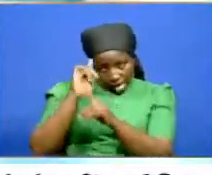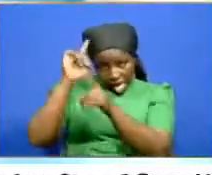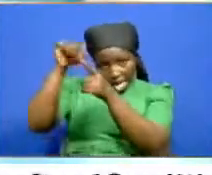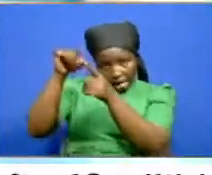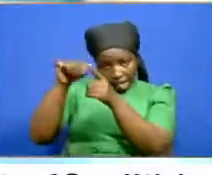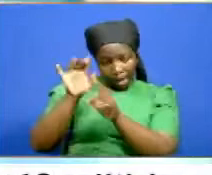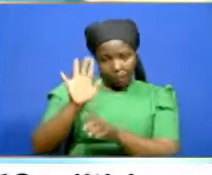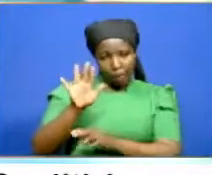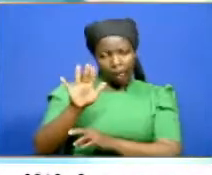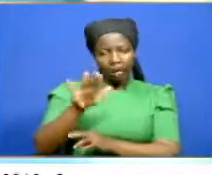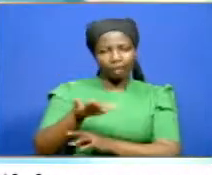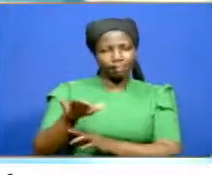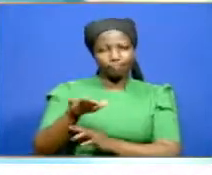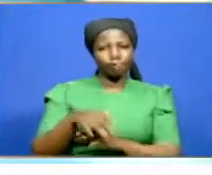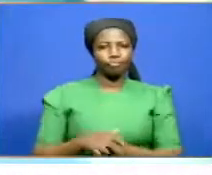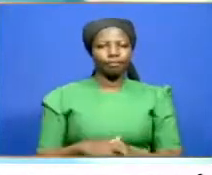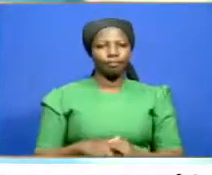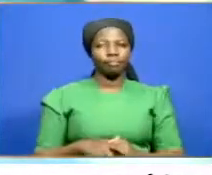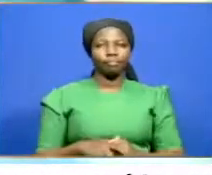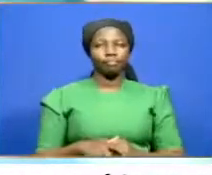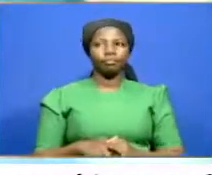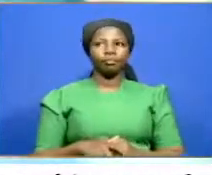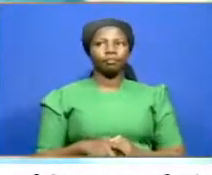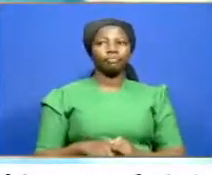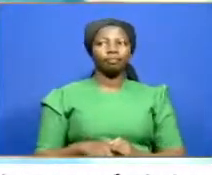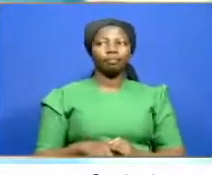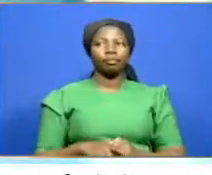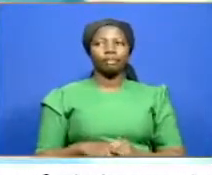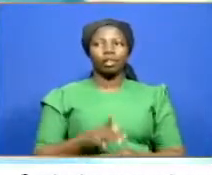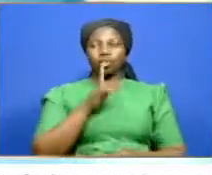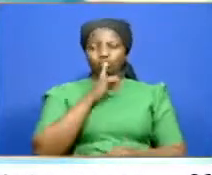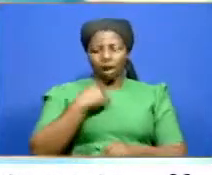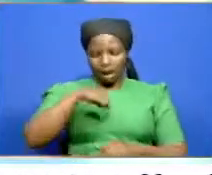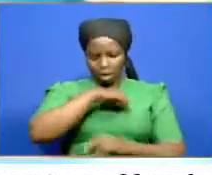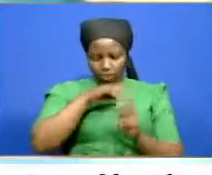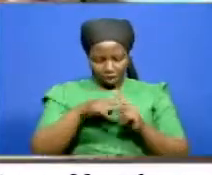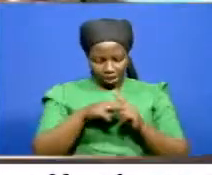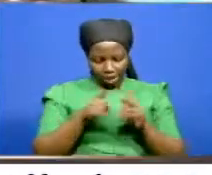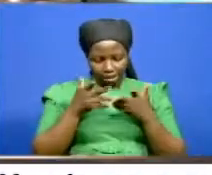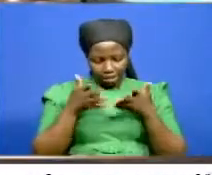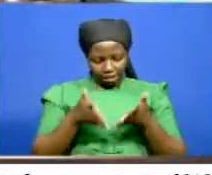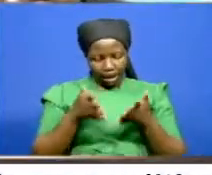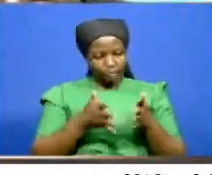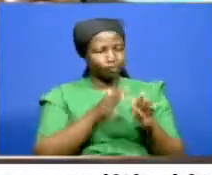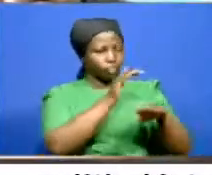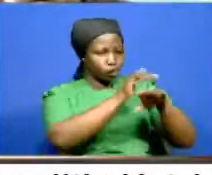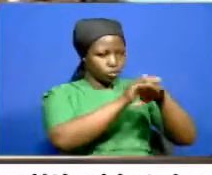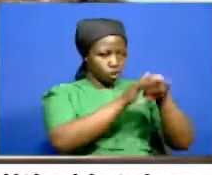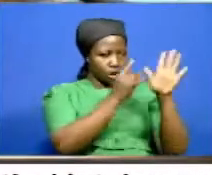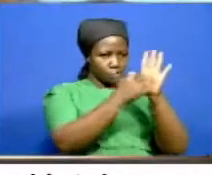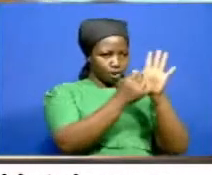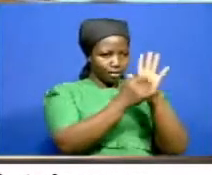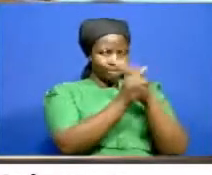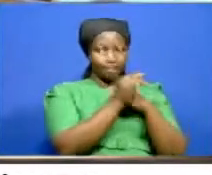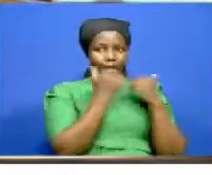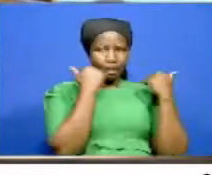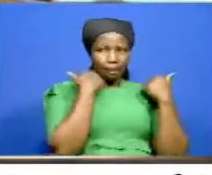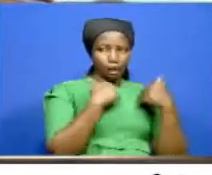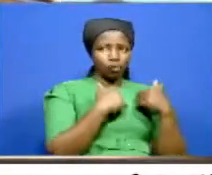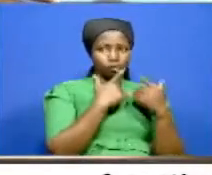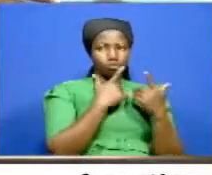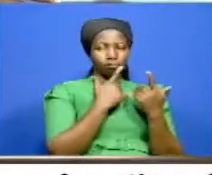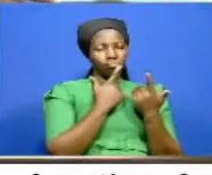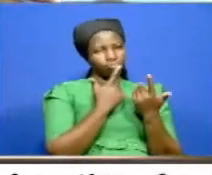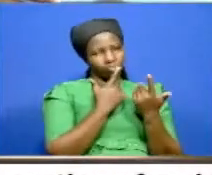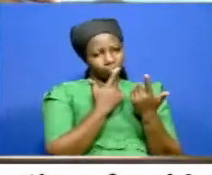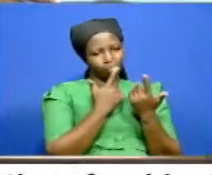think it has really worked out well for us, and we're just getting started. Okay. Yeah. Now, quite a good point right there. And borrowing from that, you did mention that,